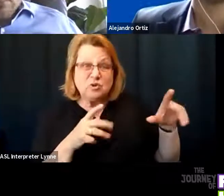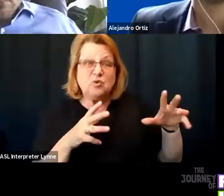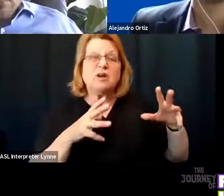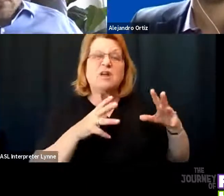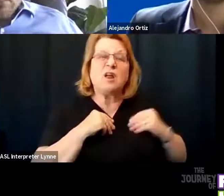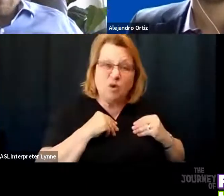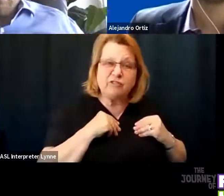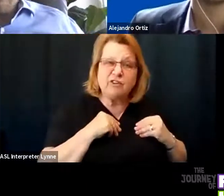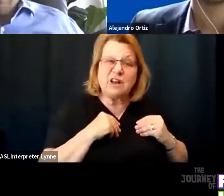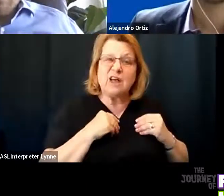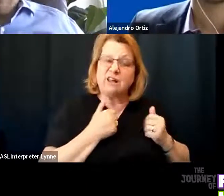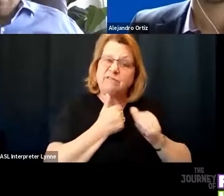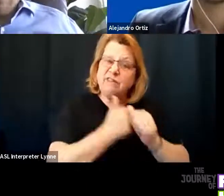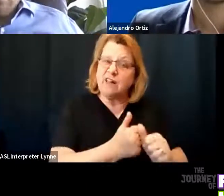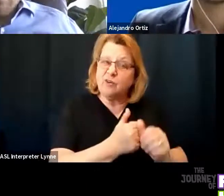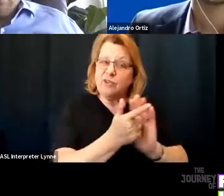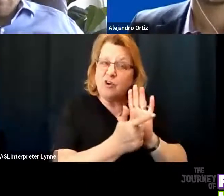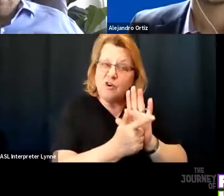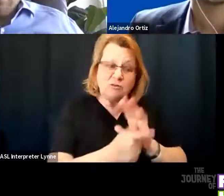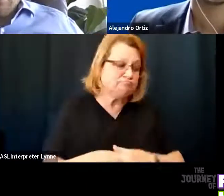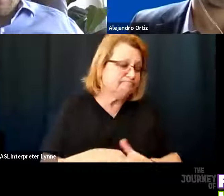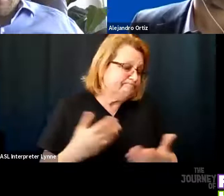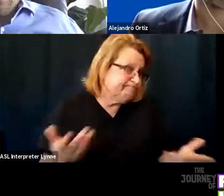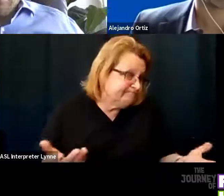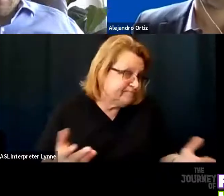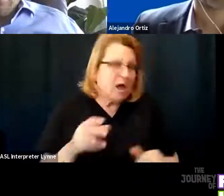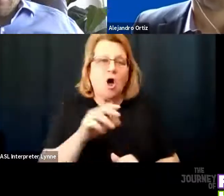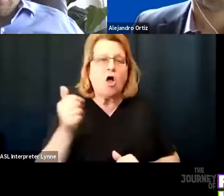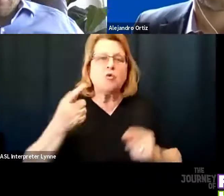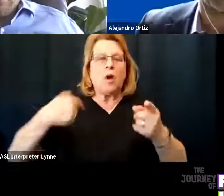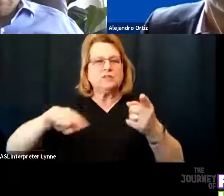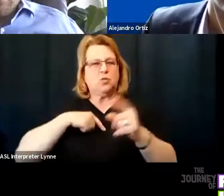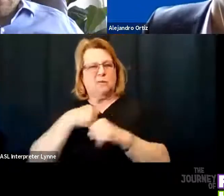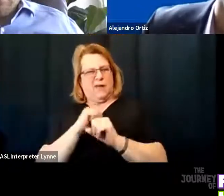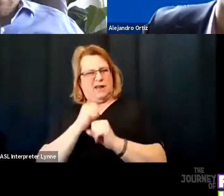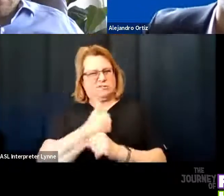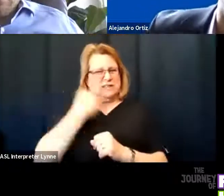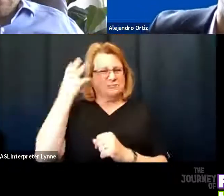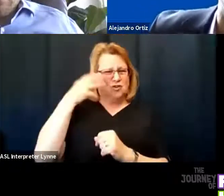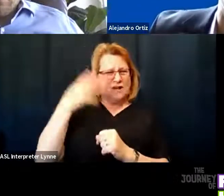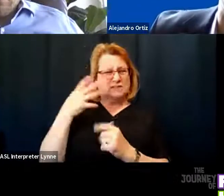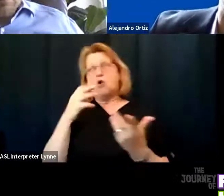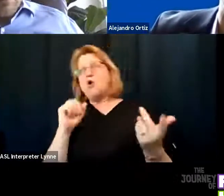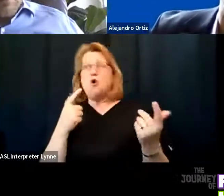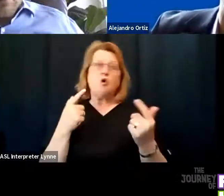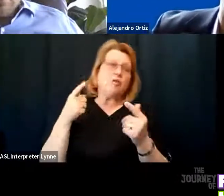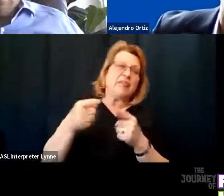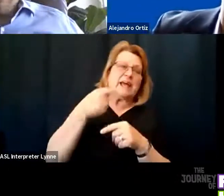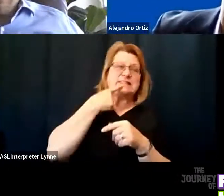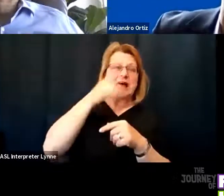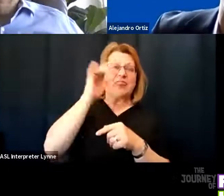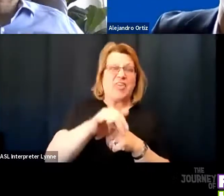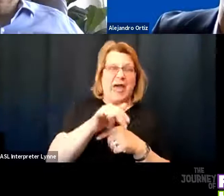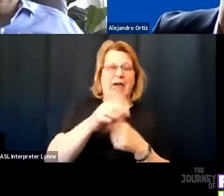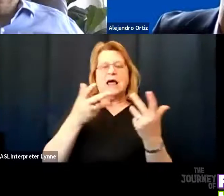law. And otherwise, we'll drive ourselves crazy. Oh, they said this. Let's see if we can find some